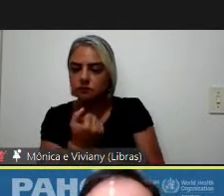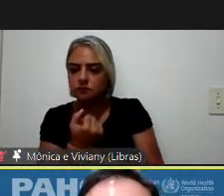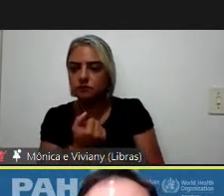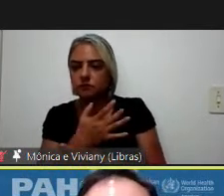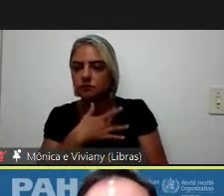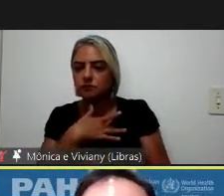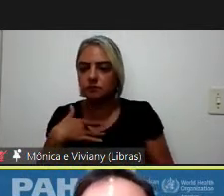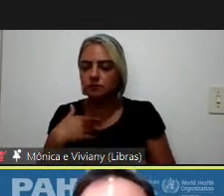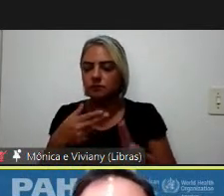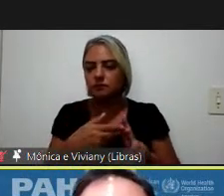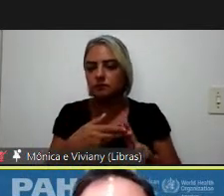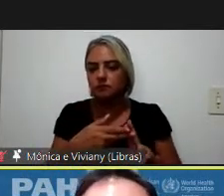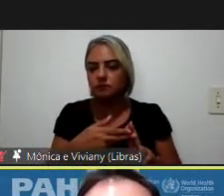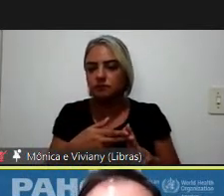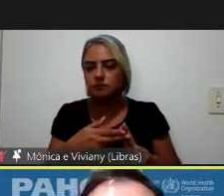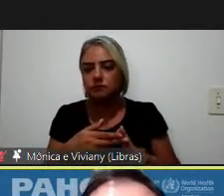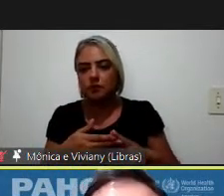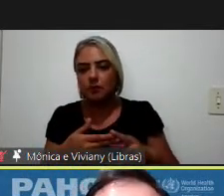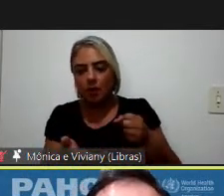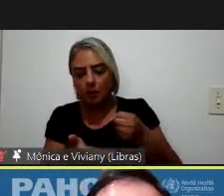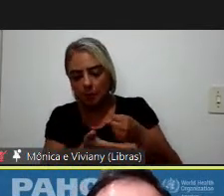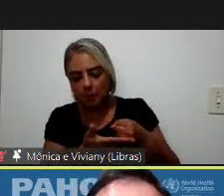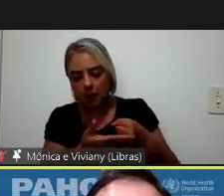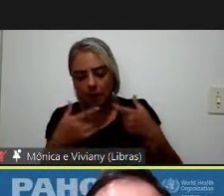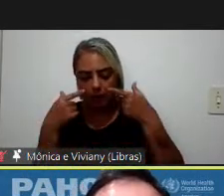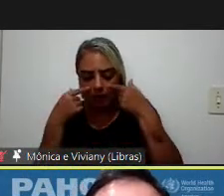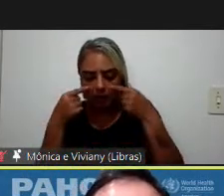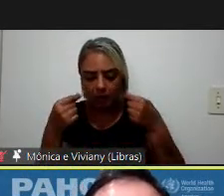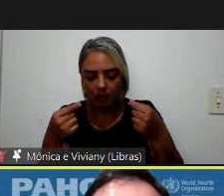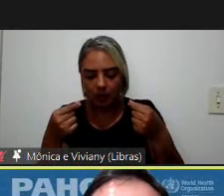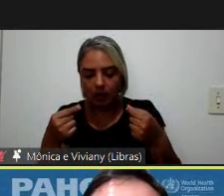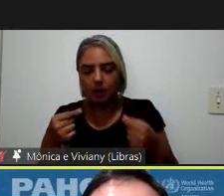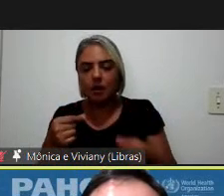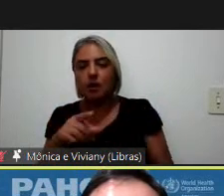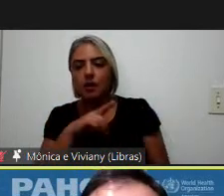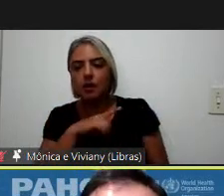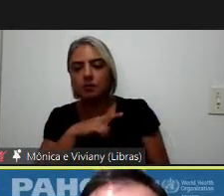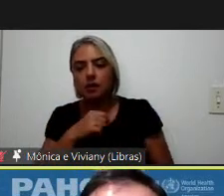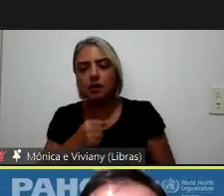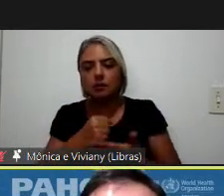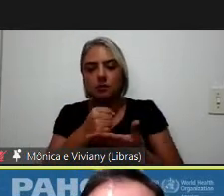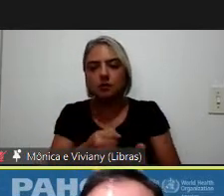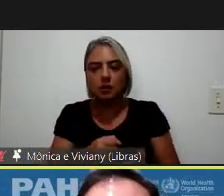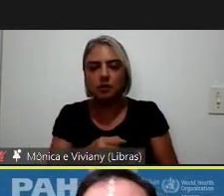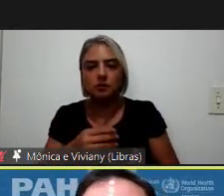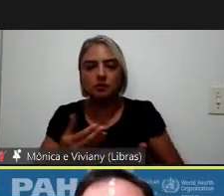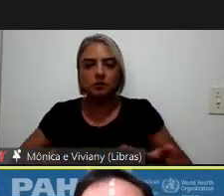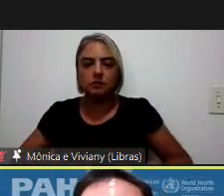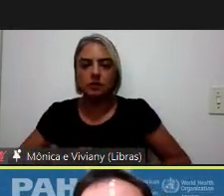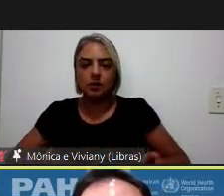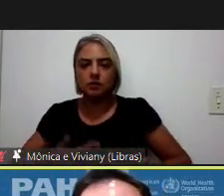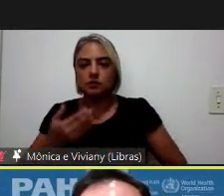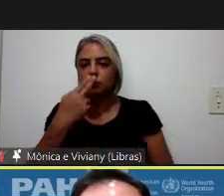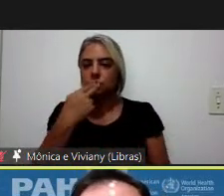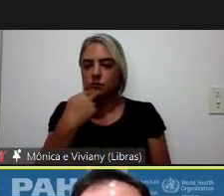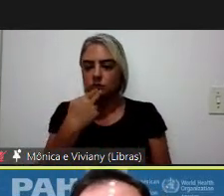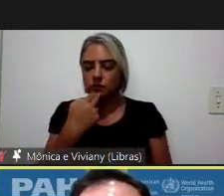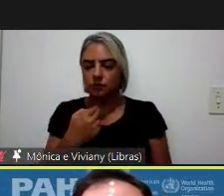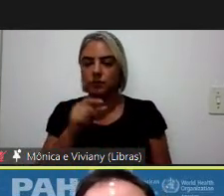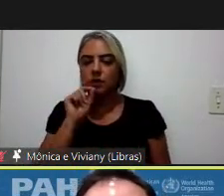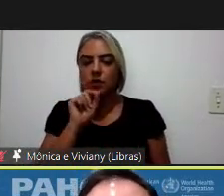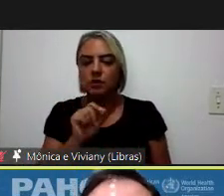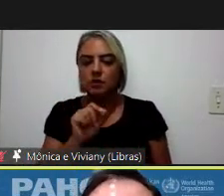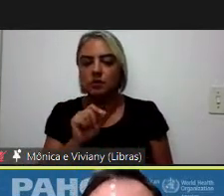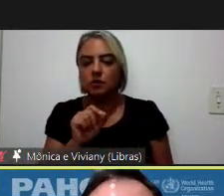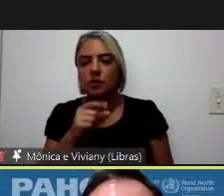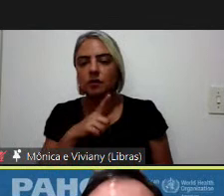to guarantee that these systems in the first level of attention so that it has the capacity to deliver services related to